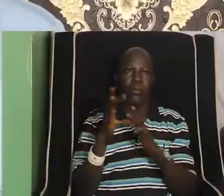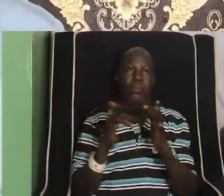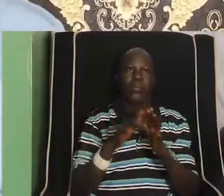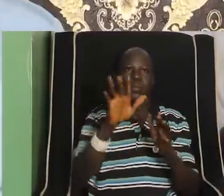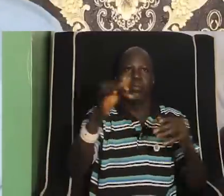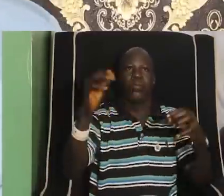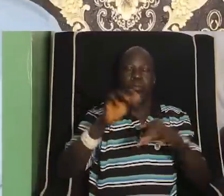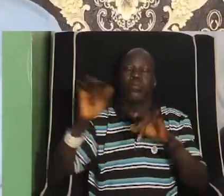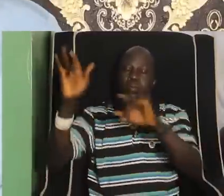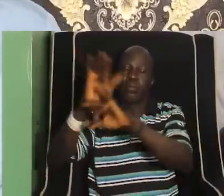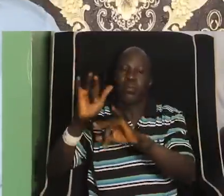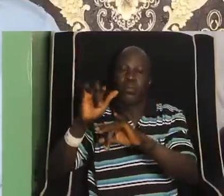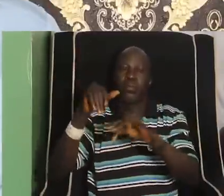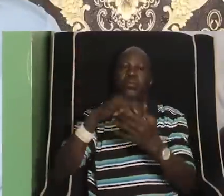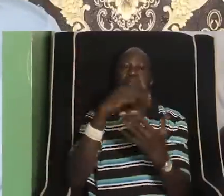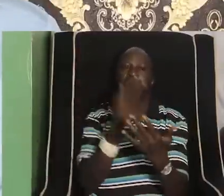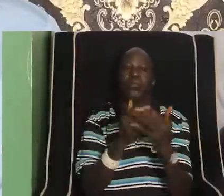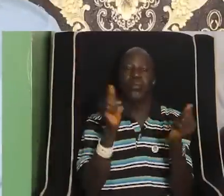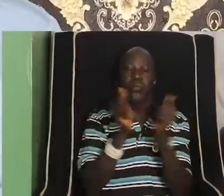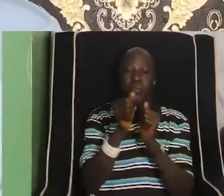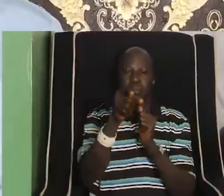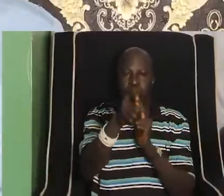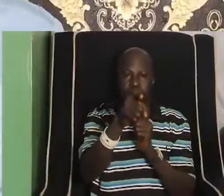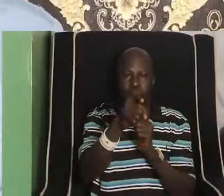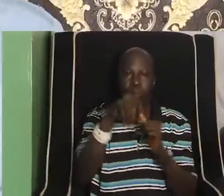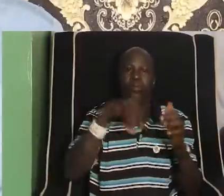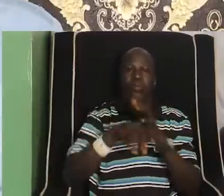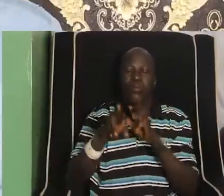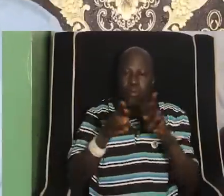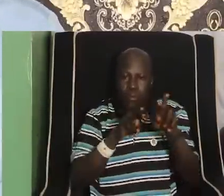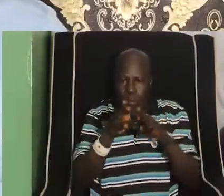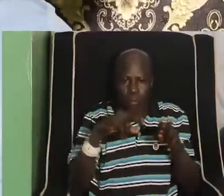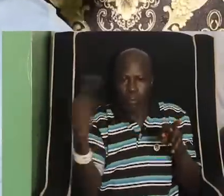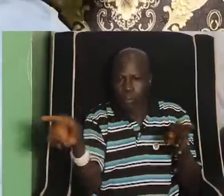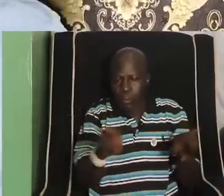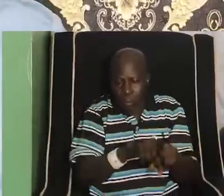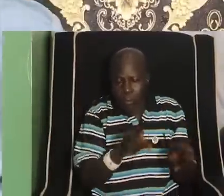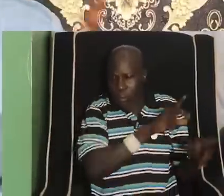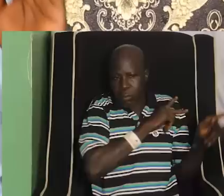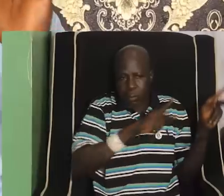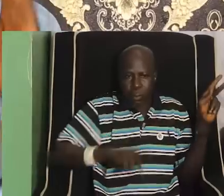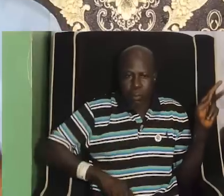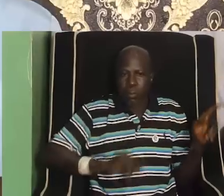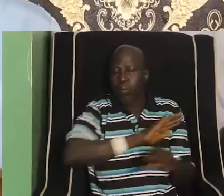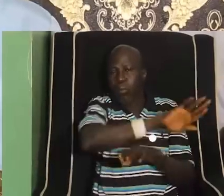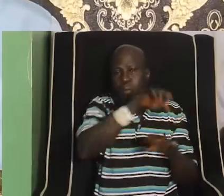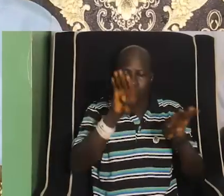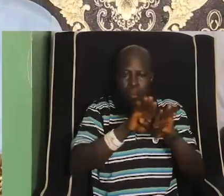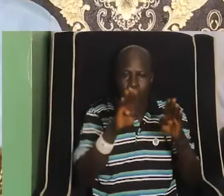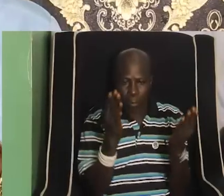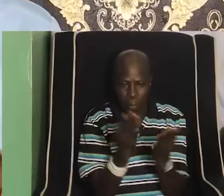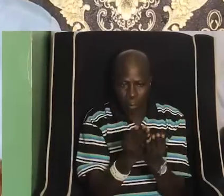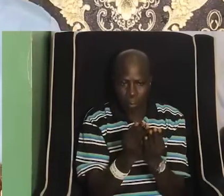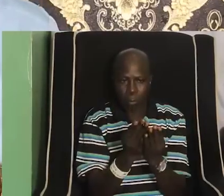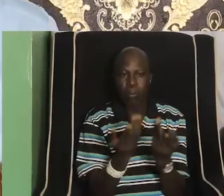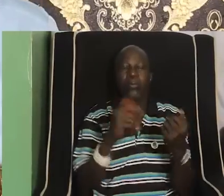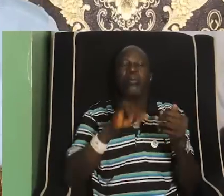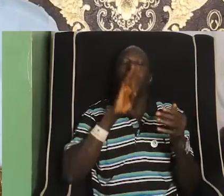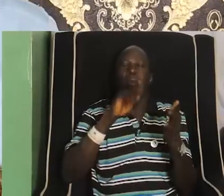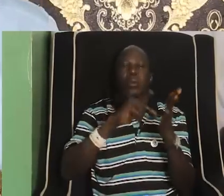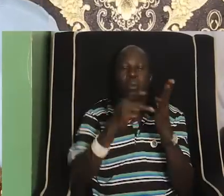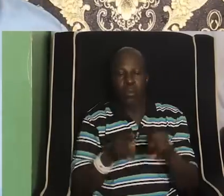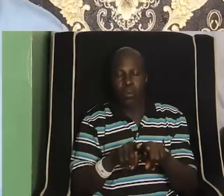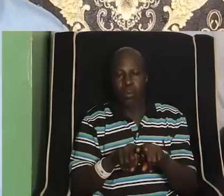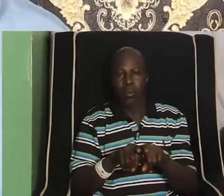anu. Amen. You dey dara fun. Amen. Wa de se bi oba. Amen. We practice your pata. All our branches. The program I want